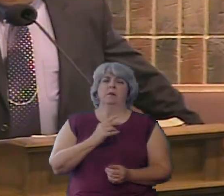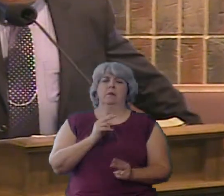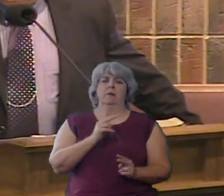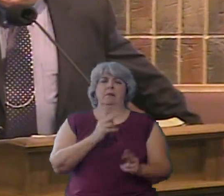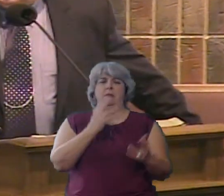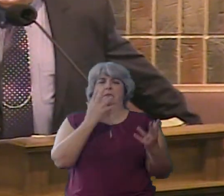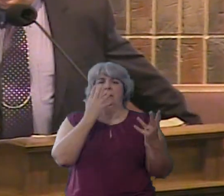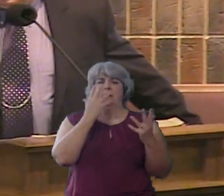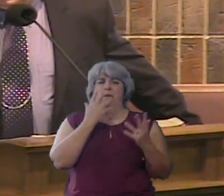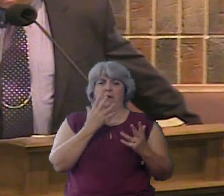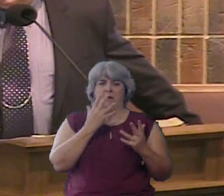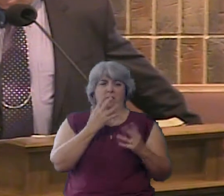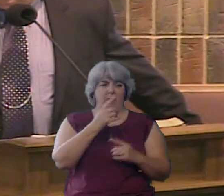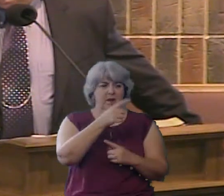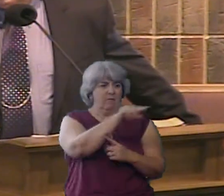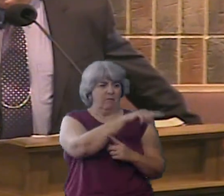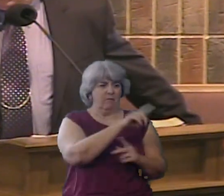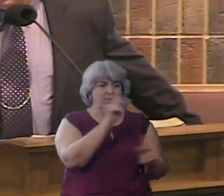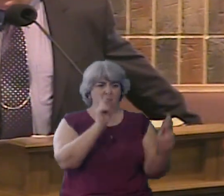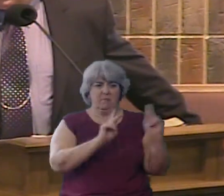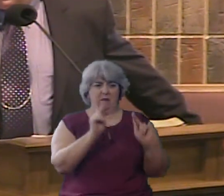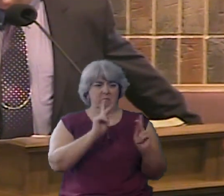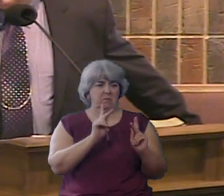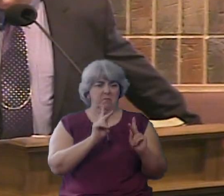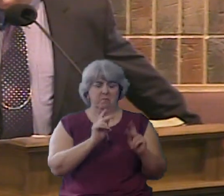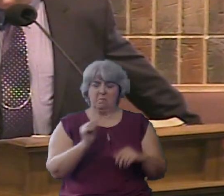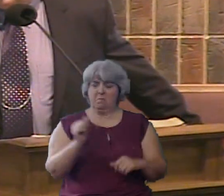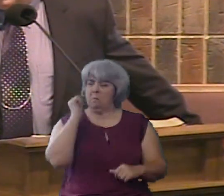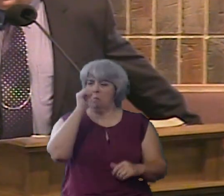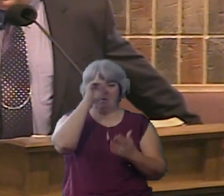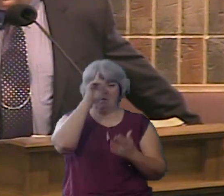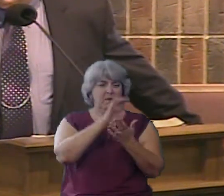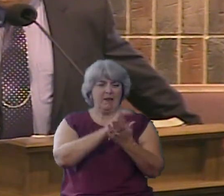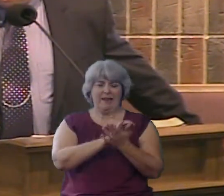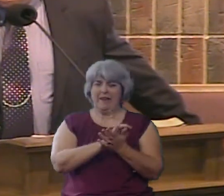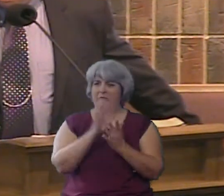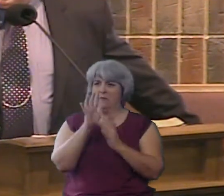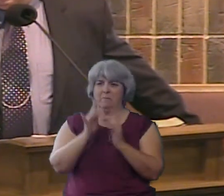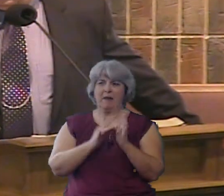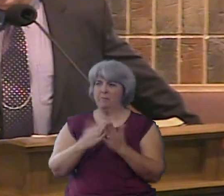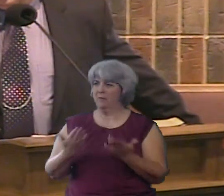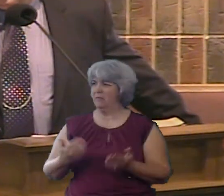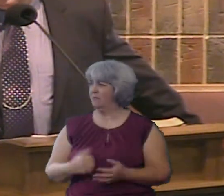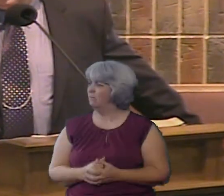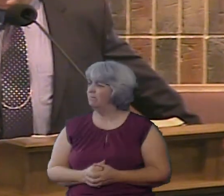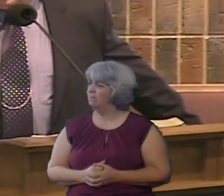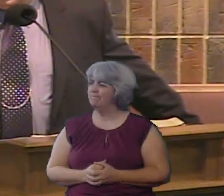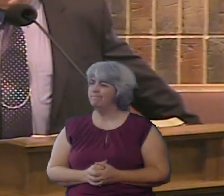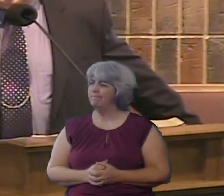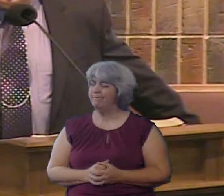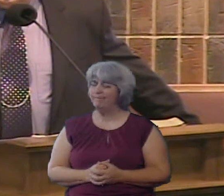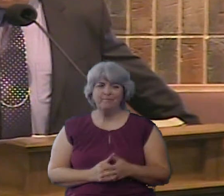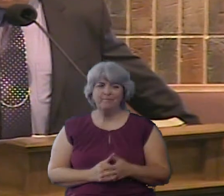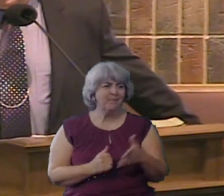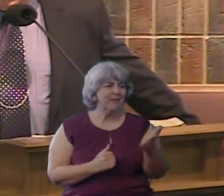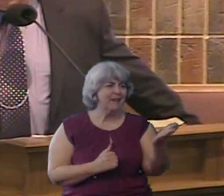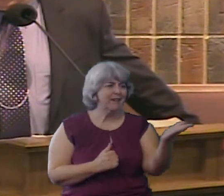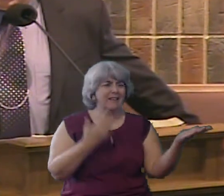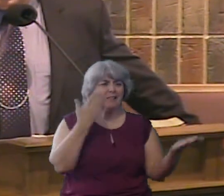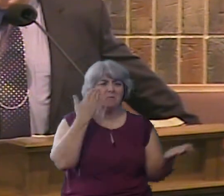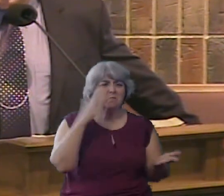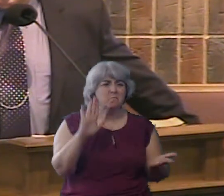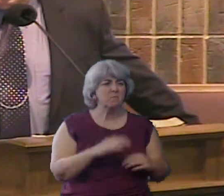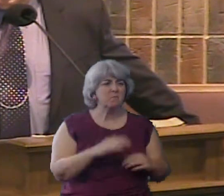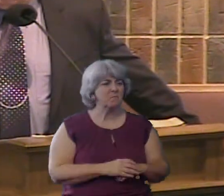for those who do not believe and hold to the Scriptures. They do not know and they do not find